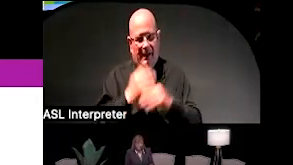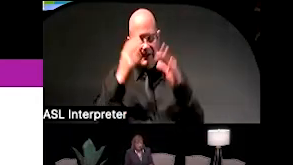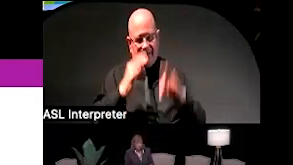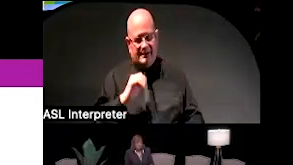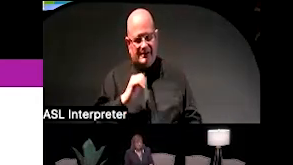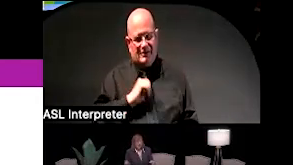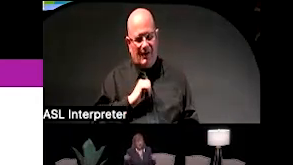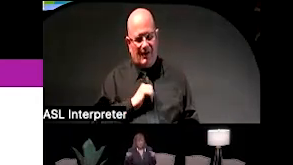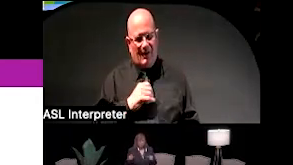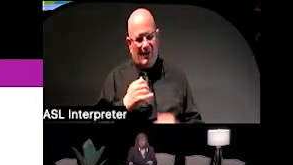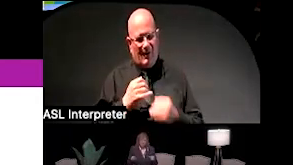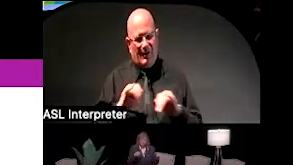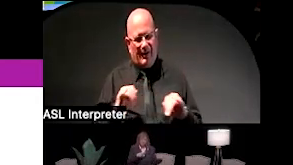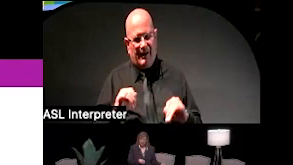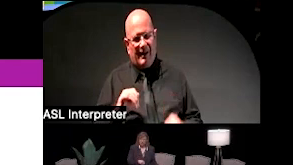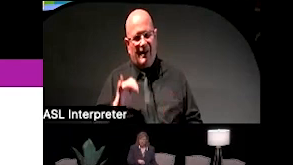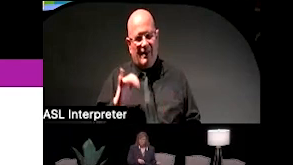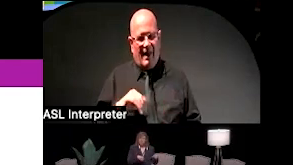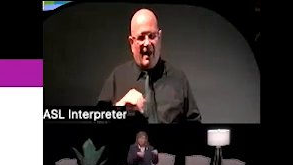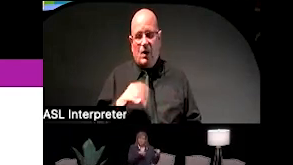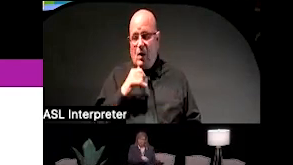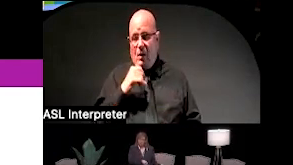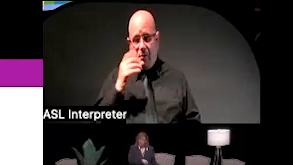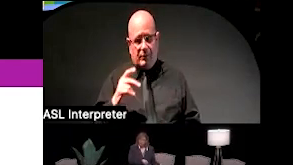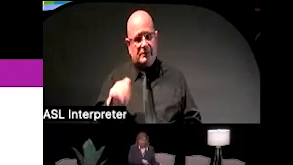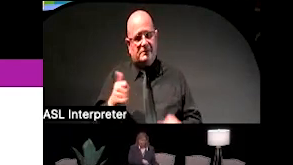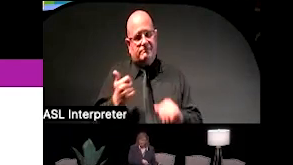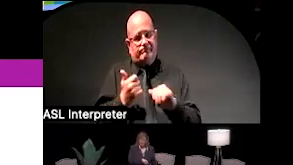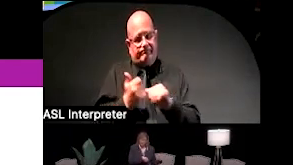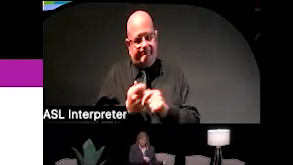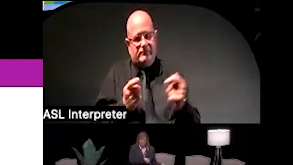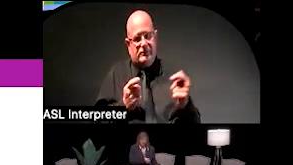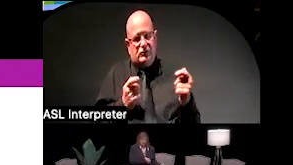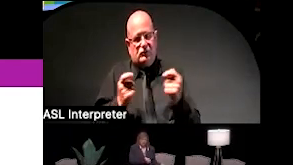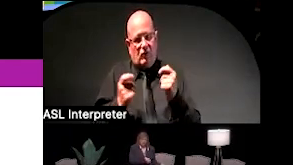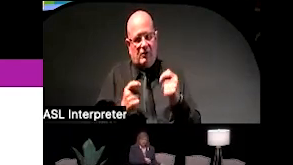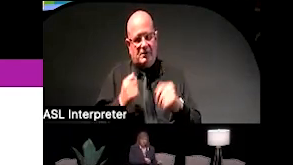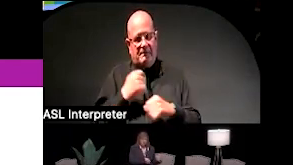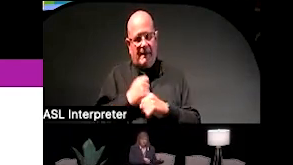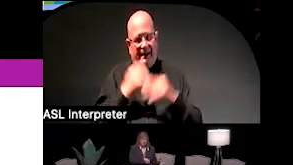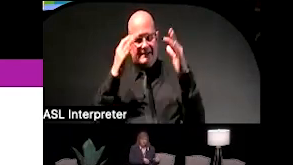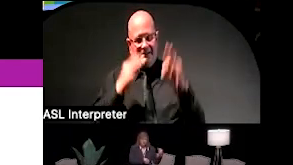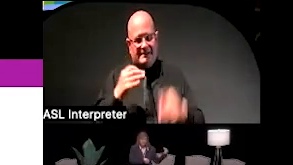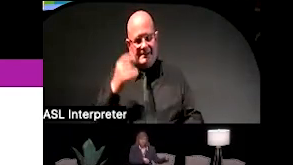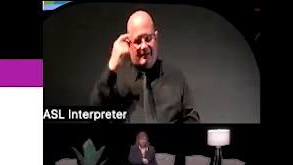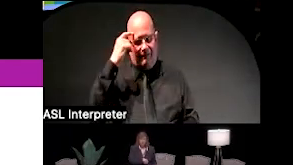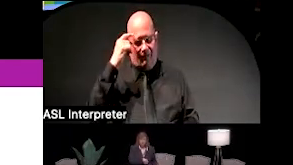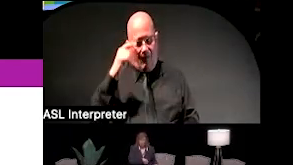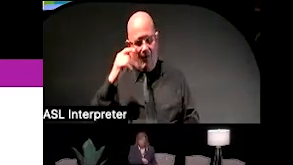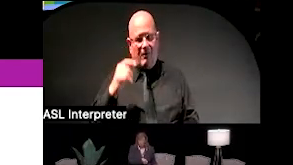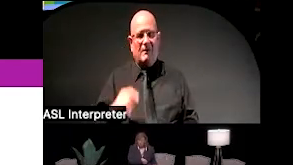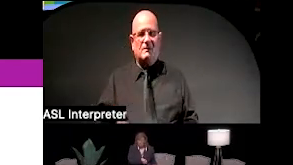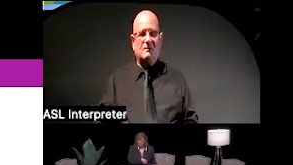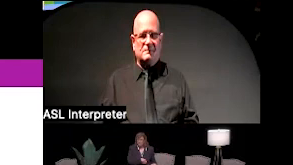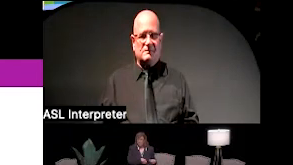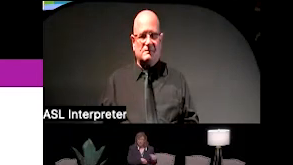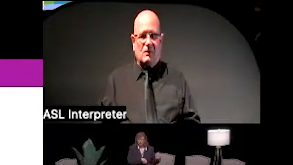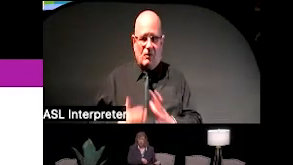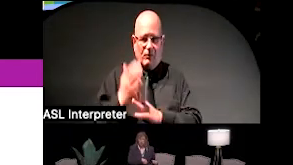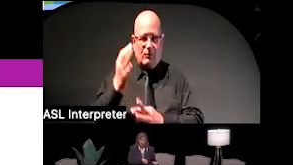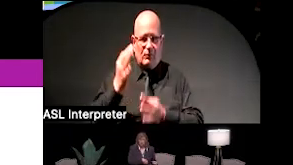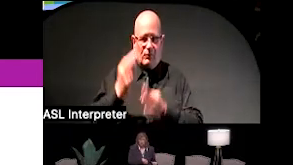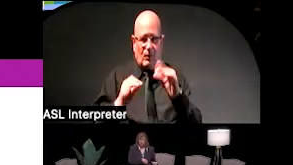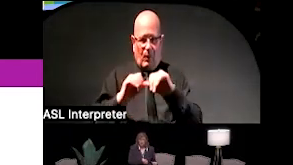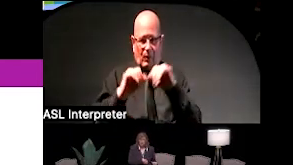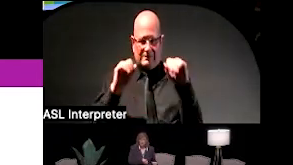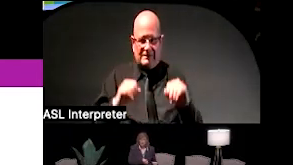own, and it puts somebody else in charge of making those decisions legally through the courts. It is a